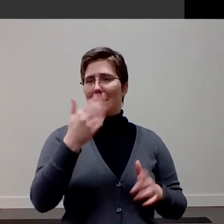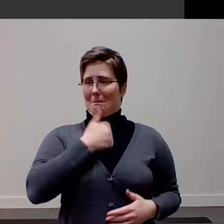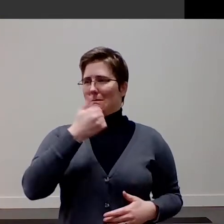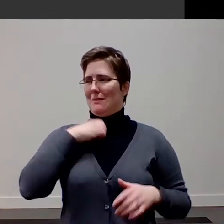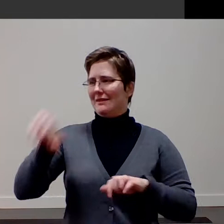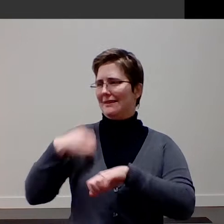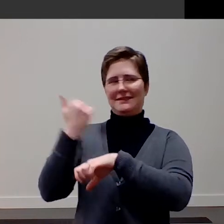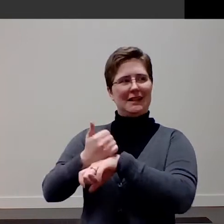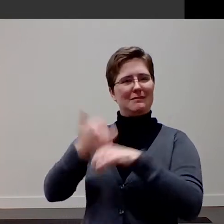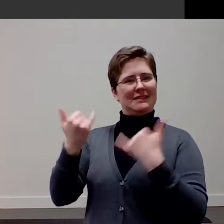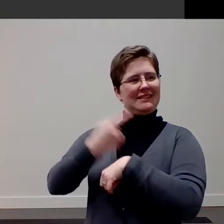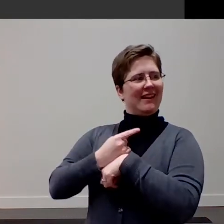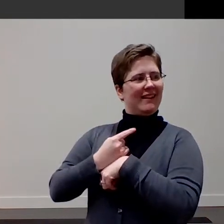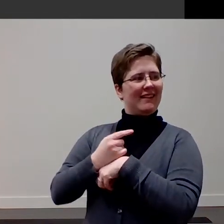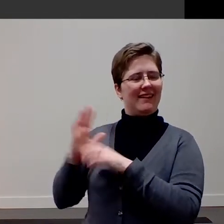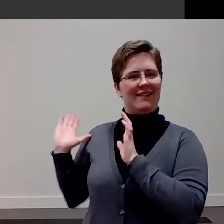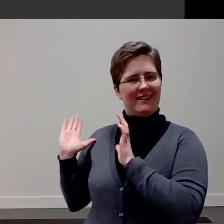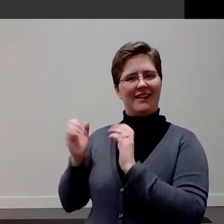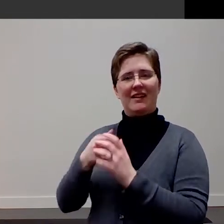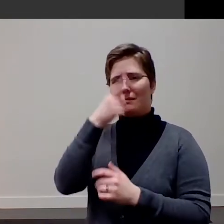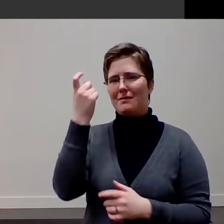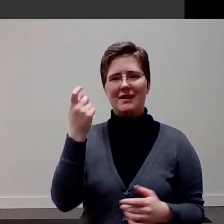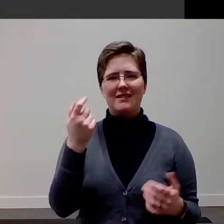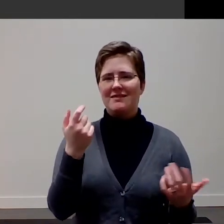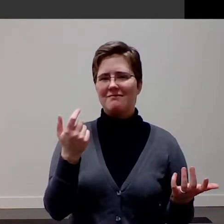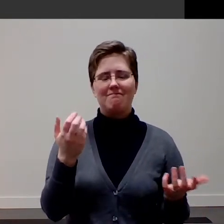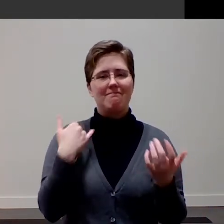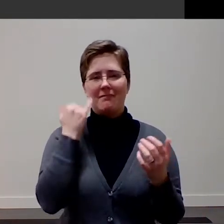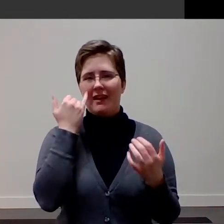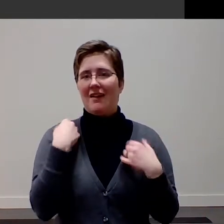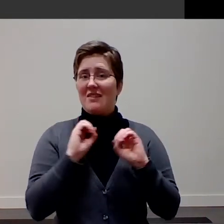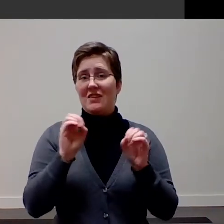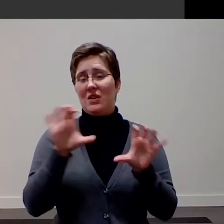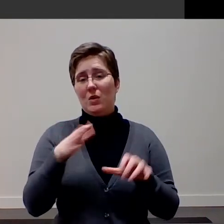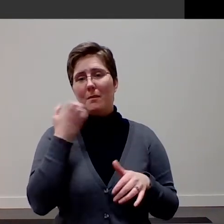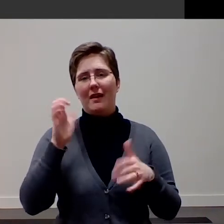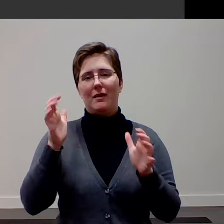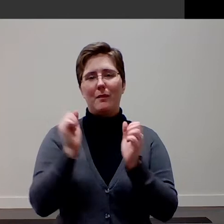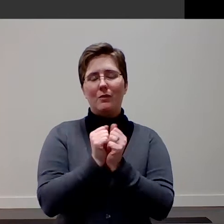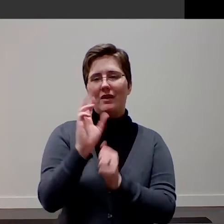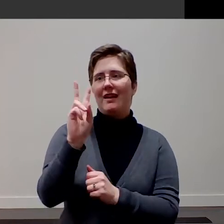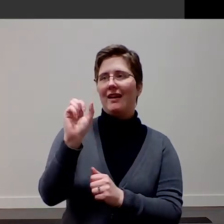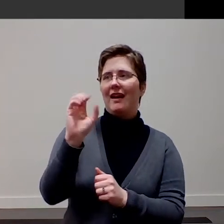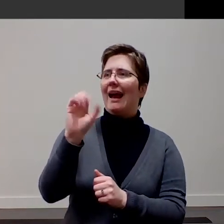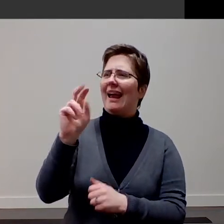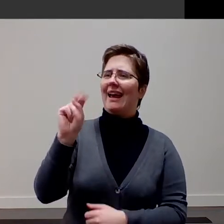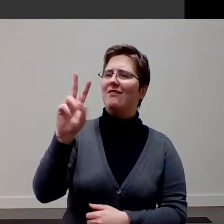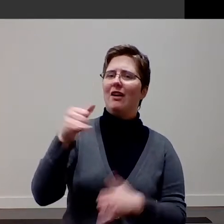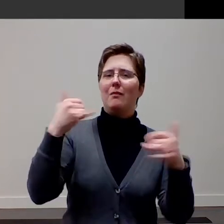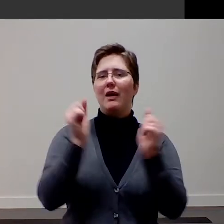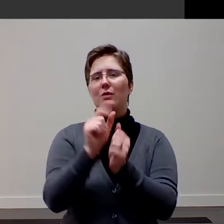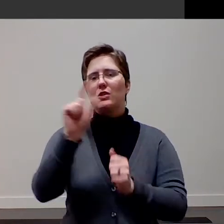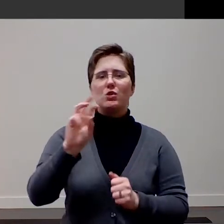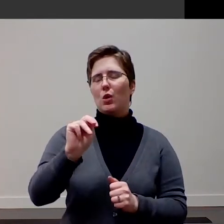my own vanity wall today because I have nothing else to do right but to get on Canva and play with Zoom